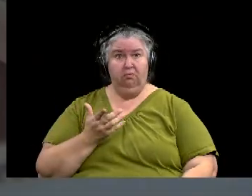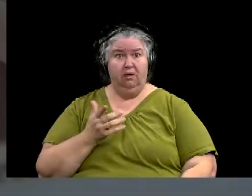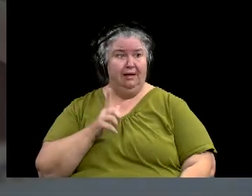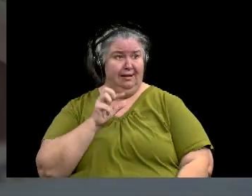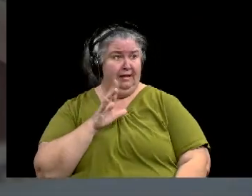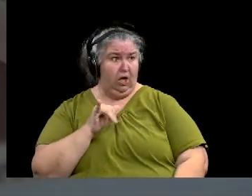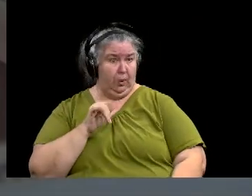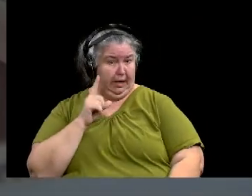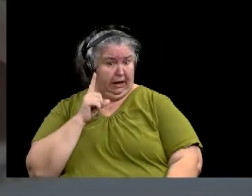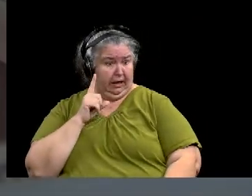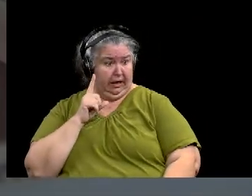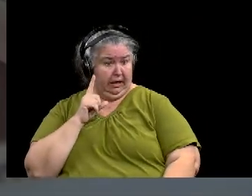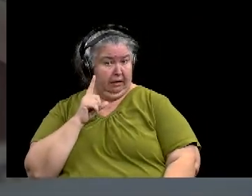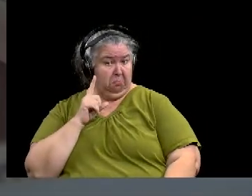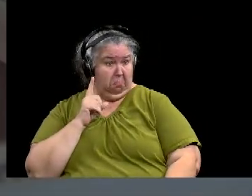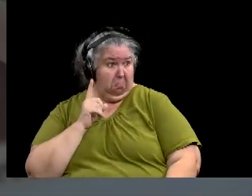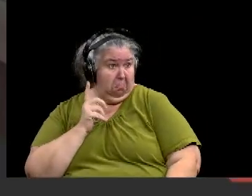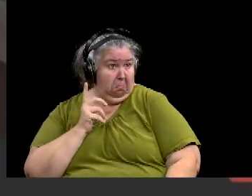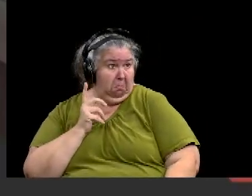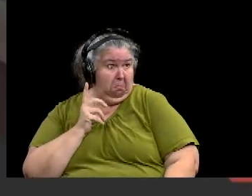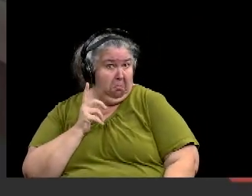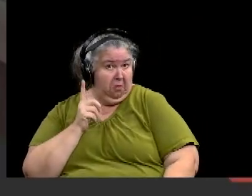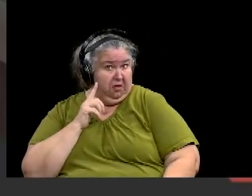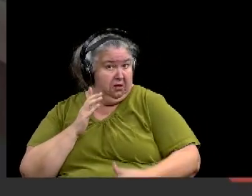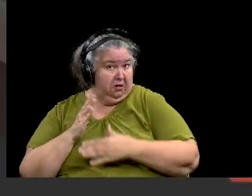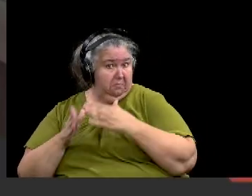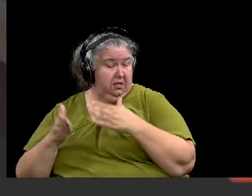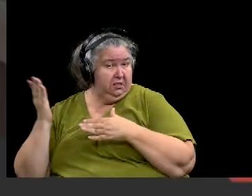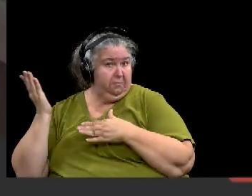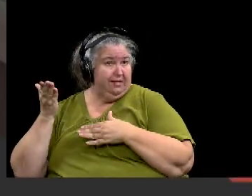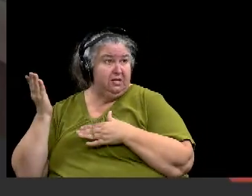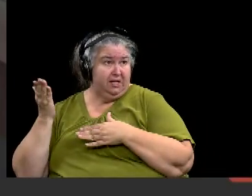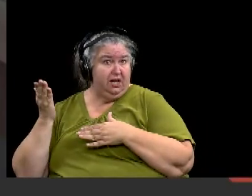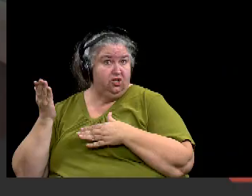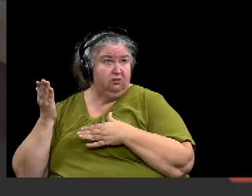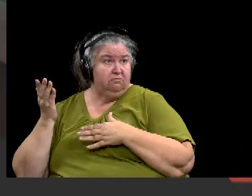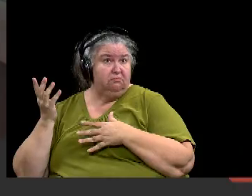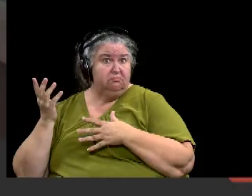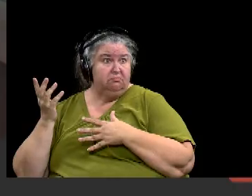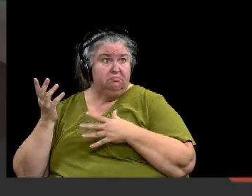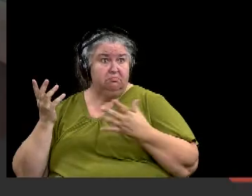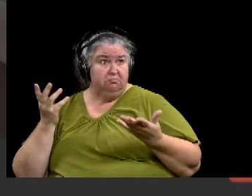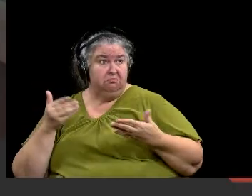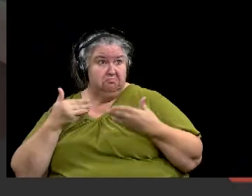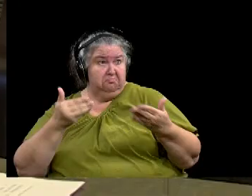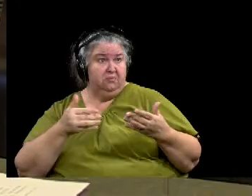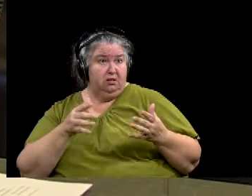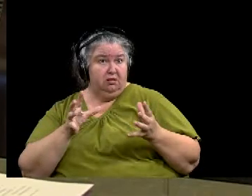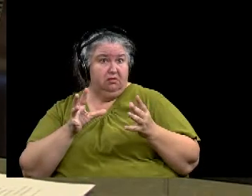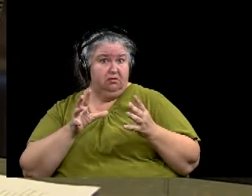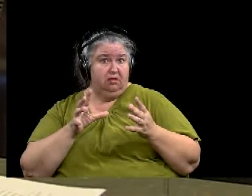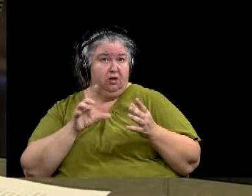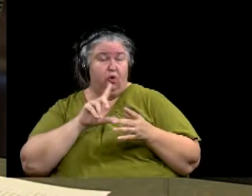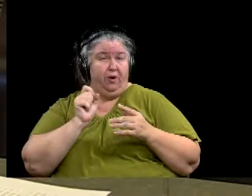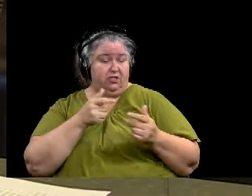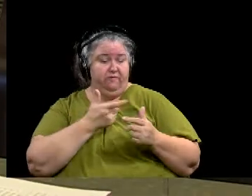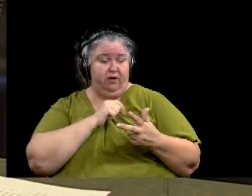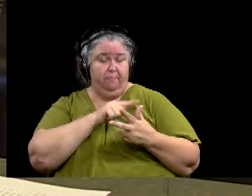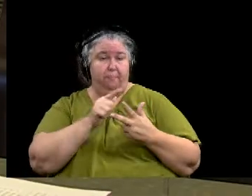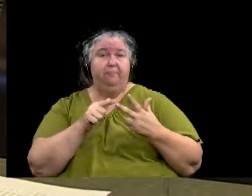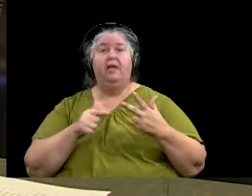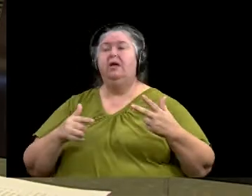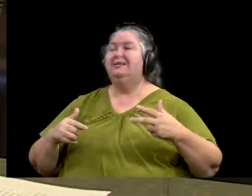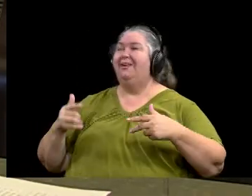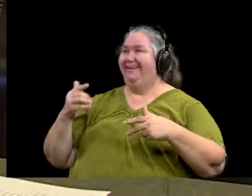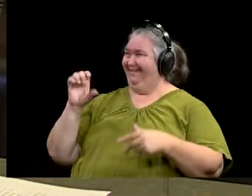complete the presentation, and we can now go to the media questions. Okay, we do have 3 media representatives online right now. We have Drake